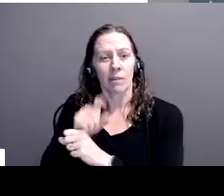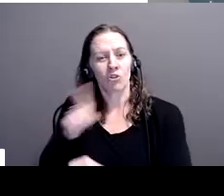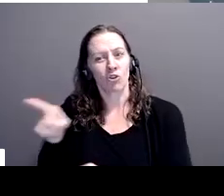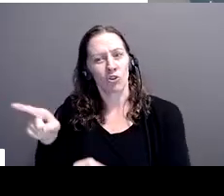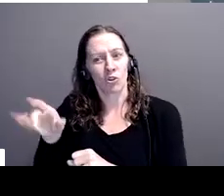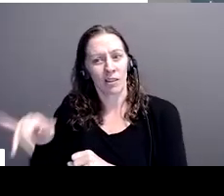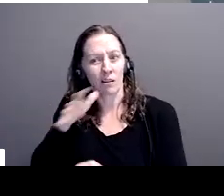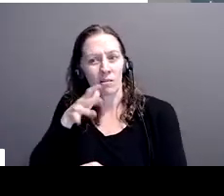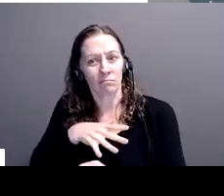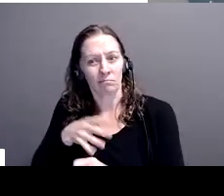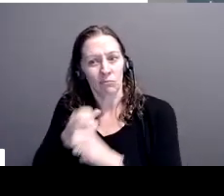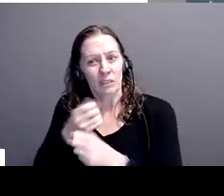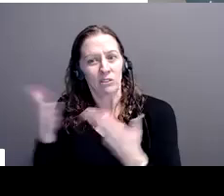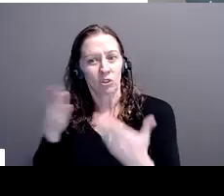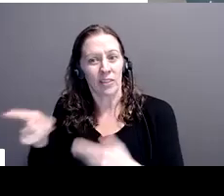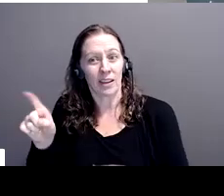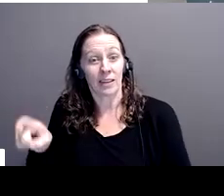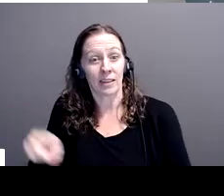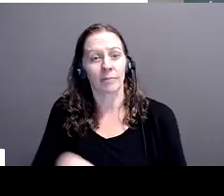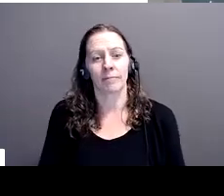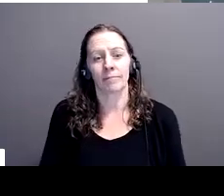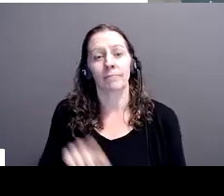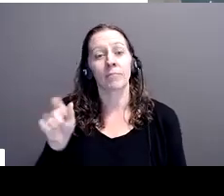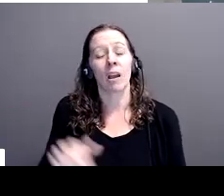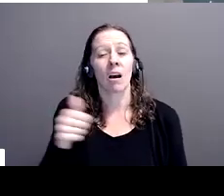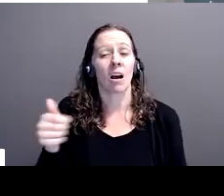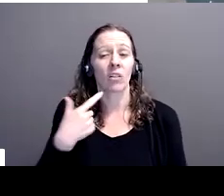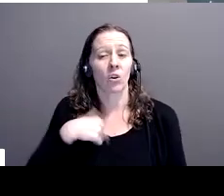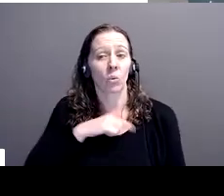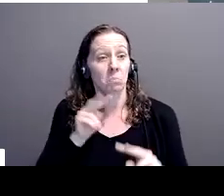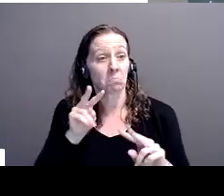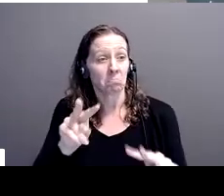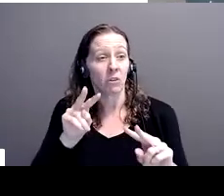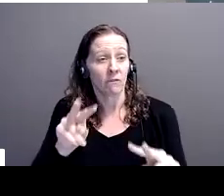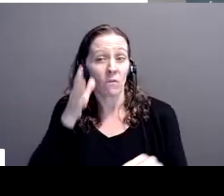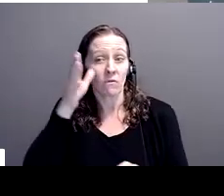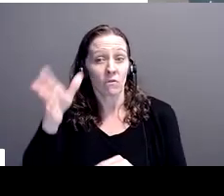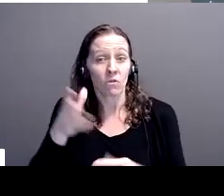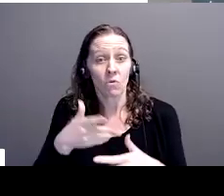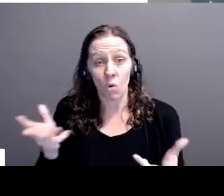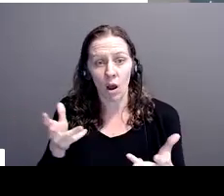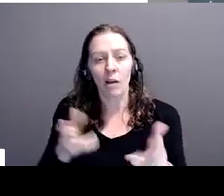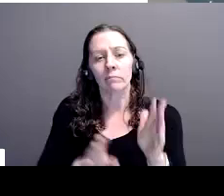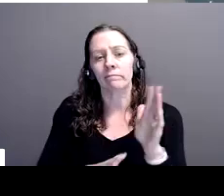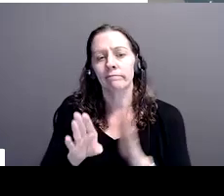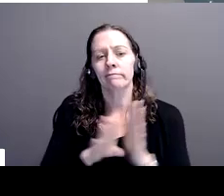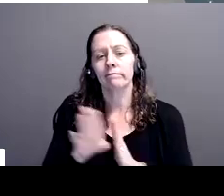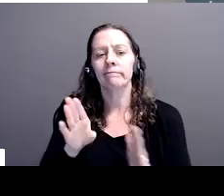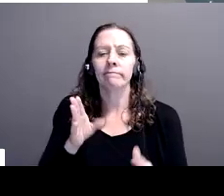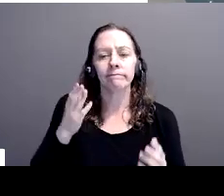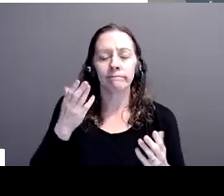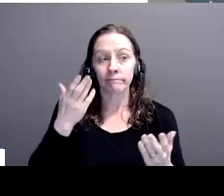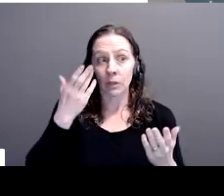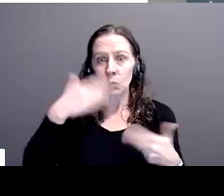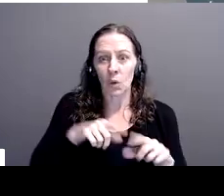need. The other piece that we are looking forward to in the future is creating discrete cards for healthcare